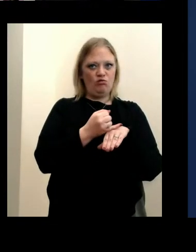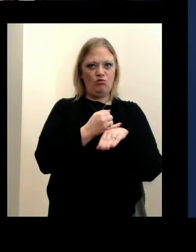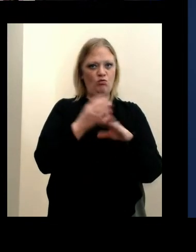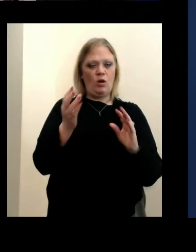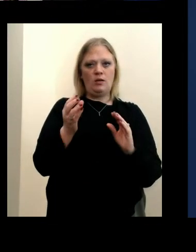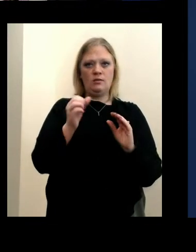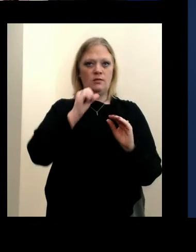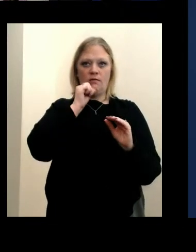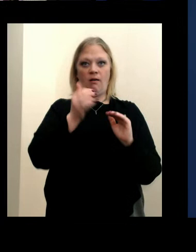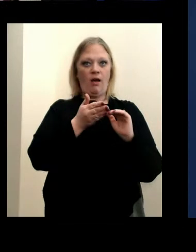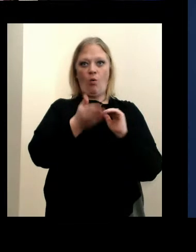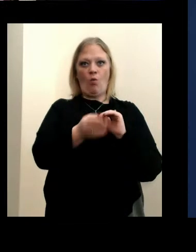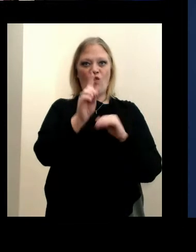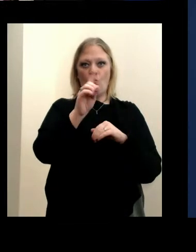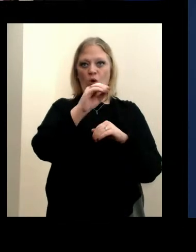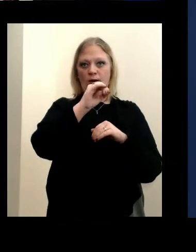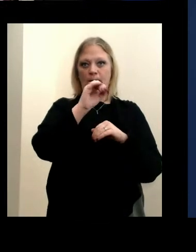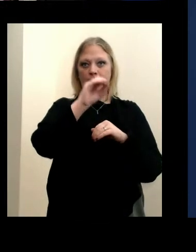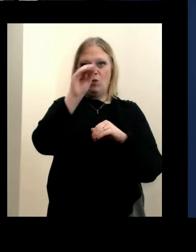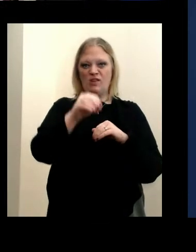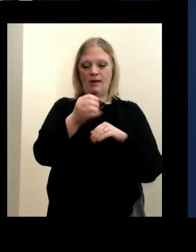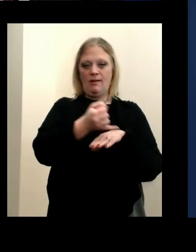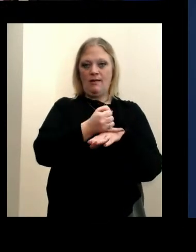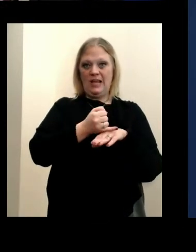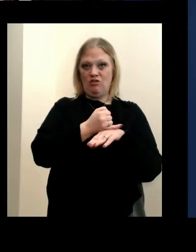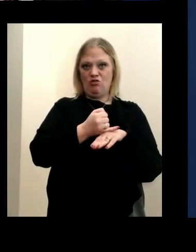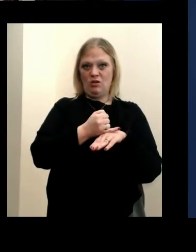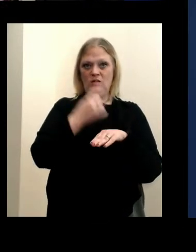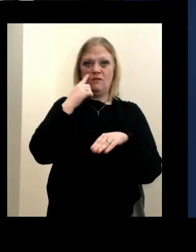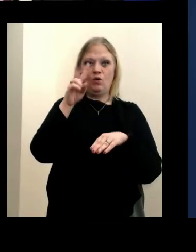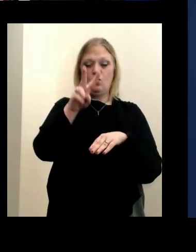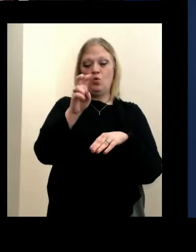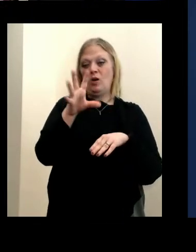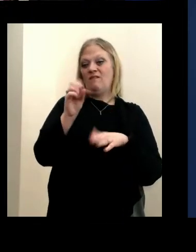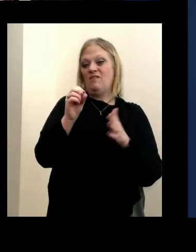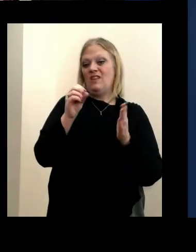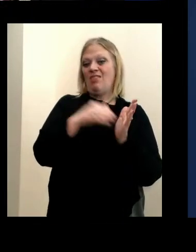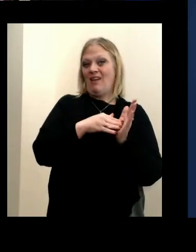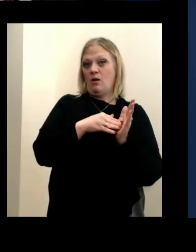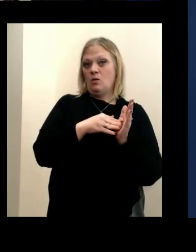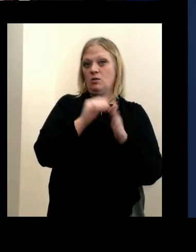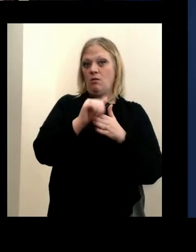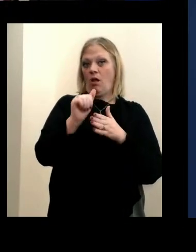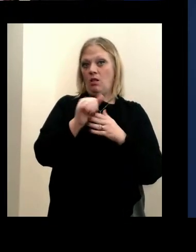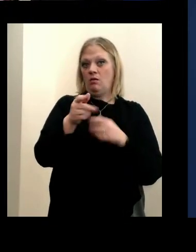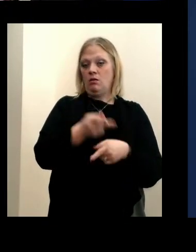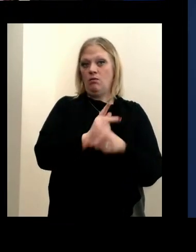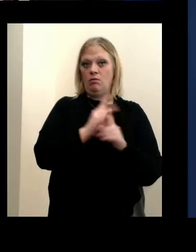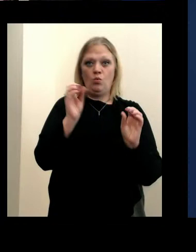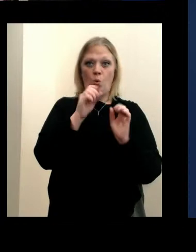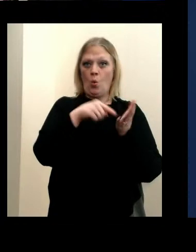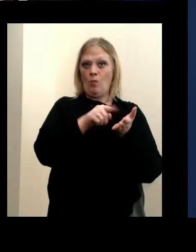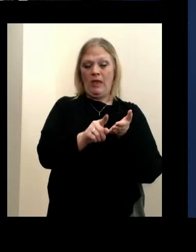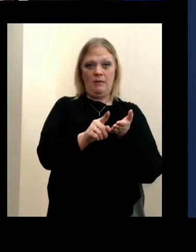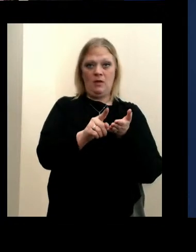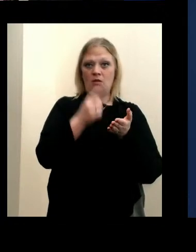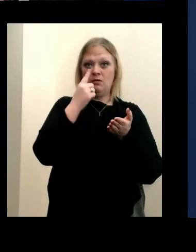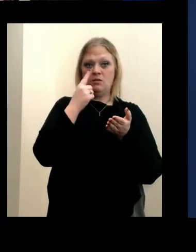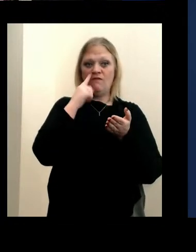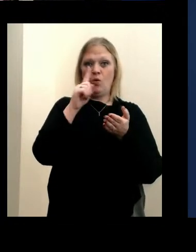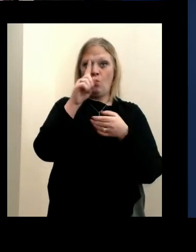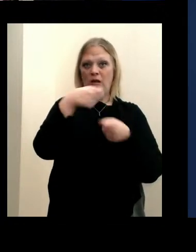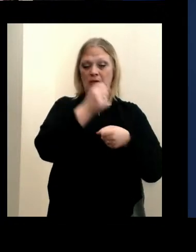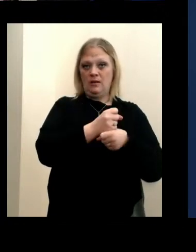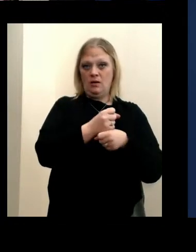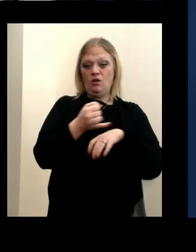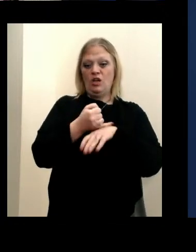1% interest rate for up to a $250,000 loan. You have no payments for up to 1 year and interest-only payments